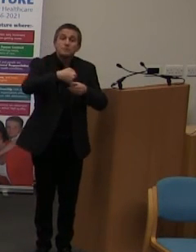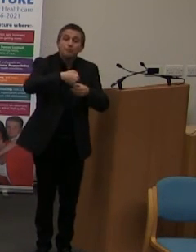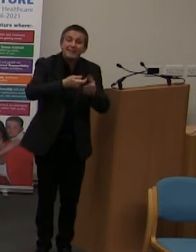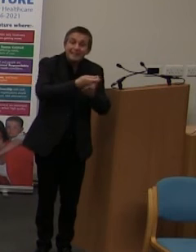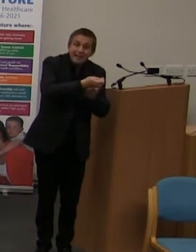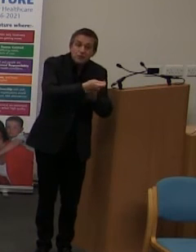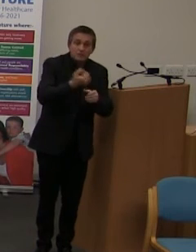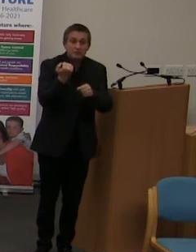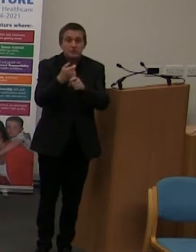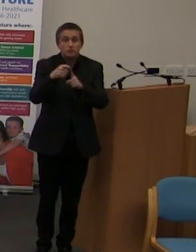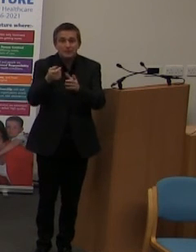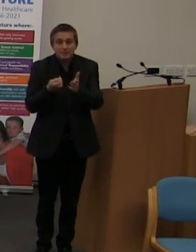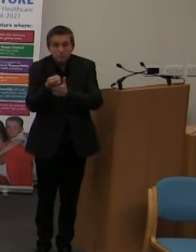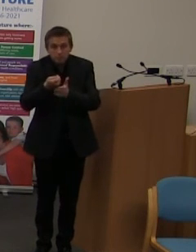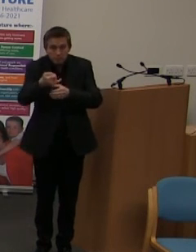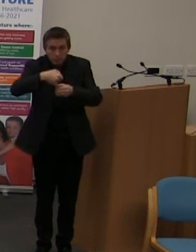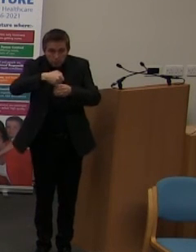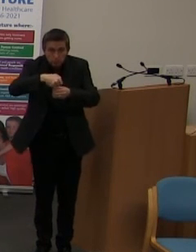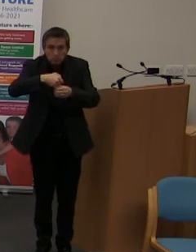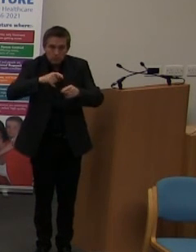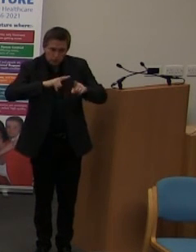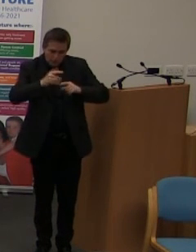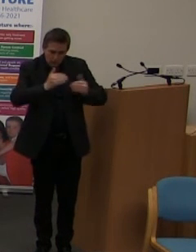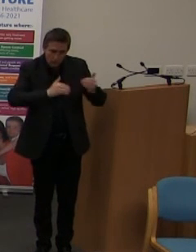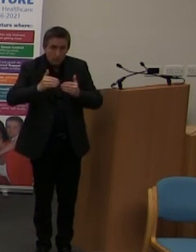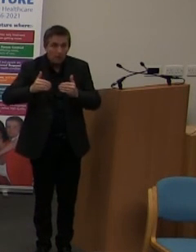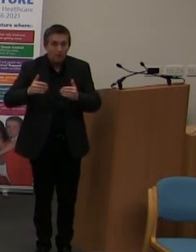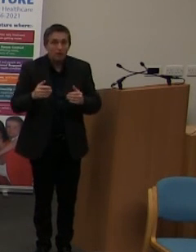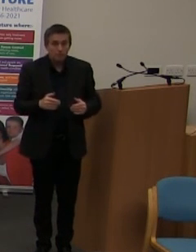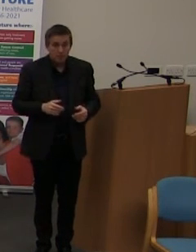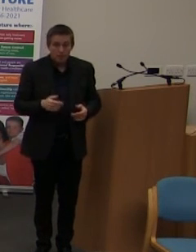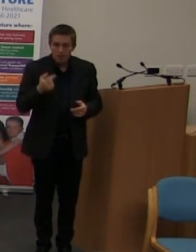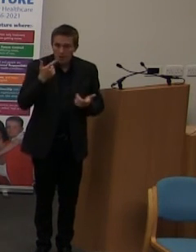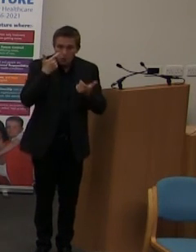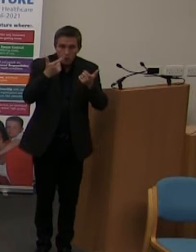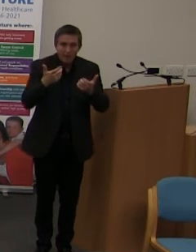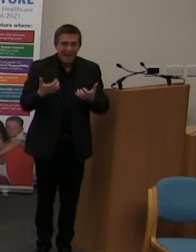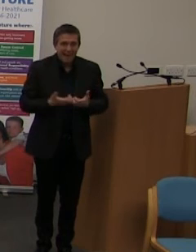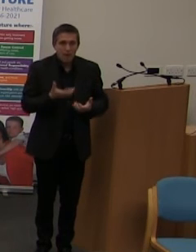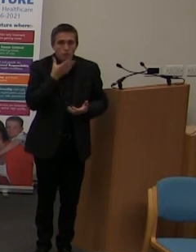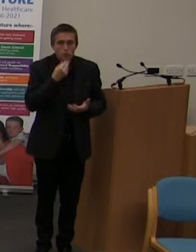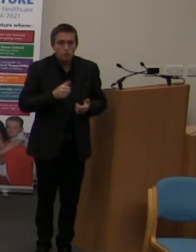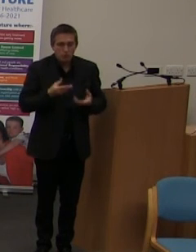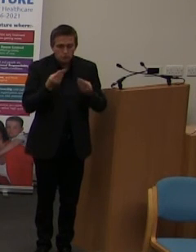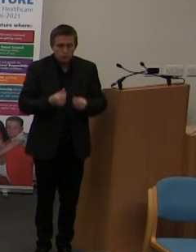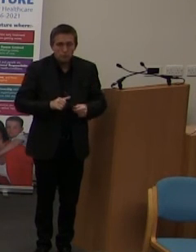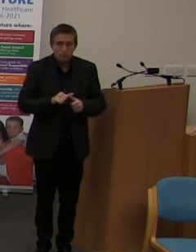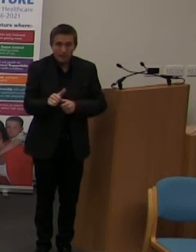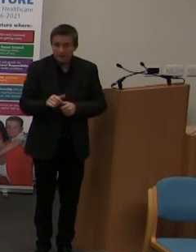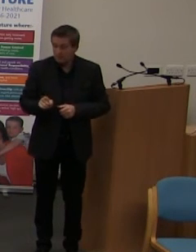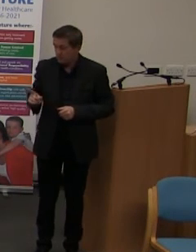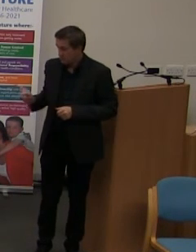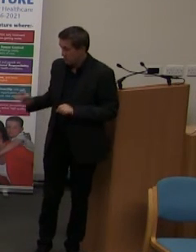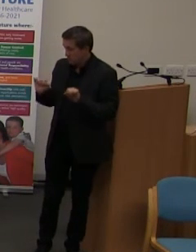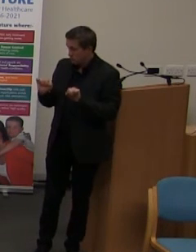of GP prescribing, what can we do differently, how we target best, how we use our resources in these areas. The chairman